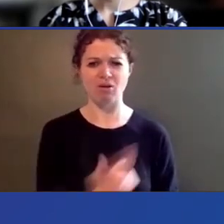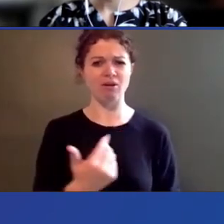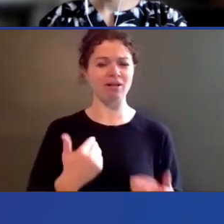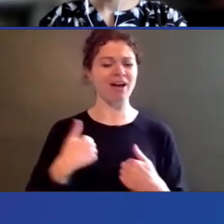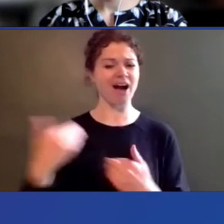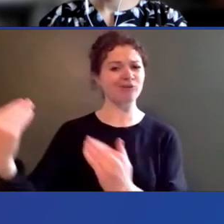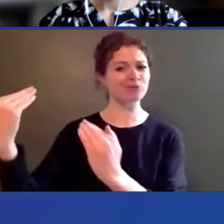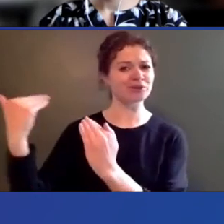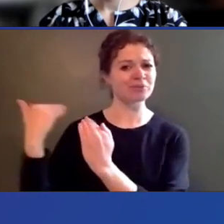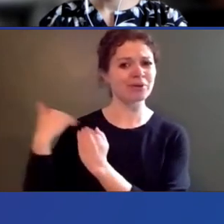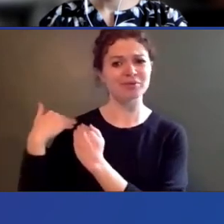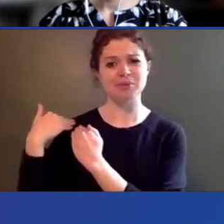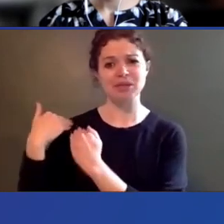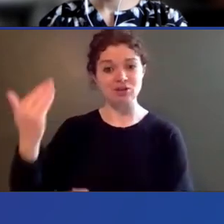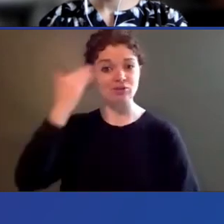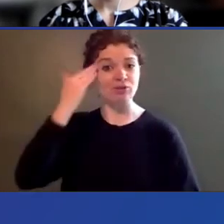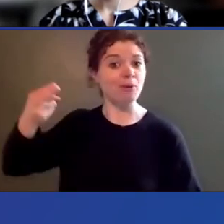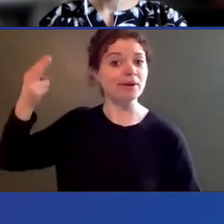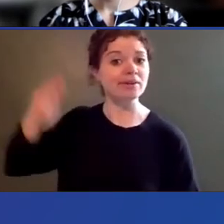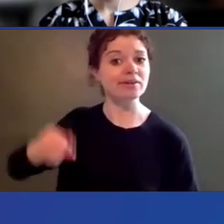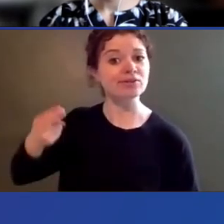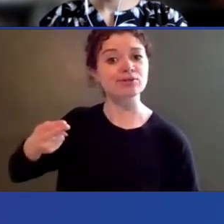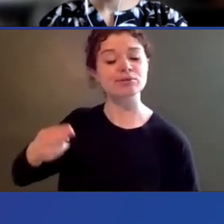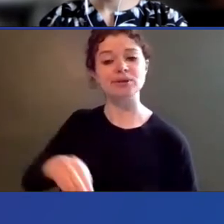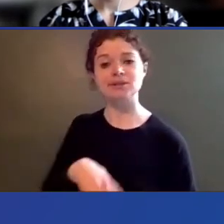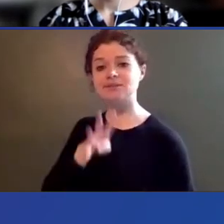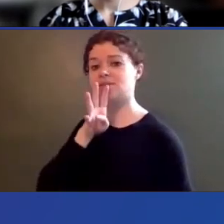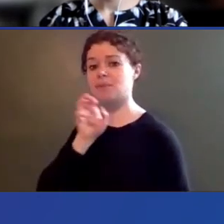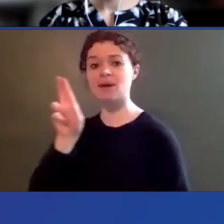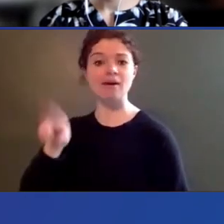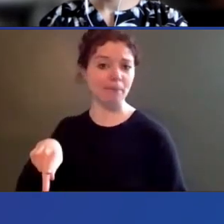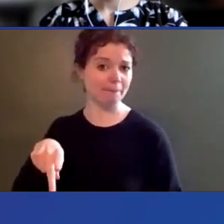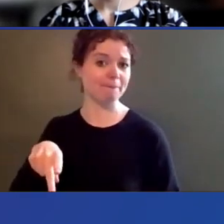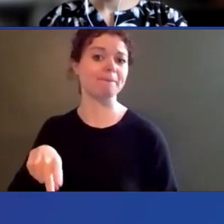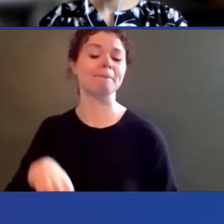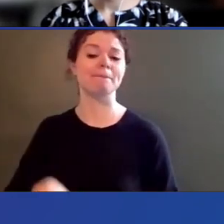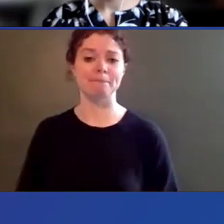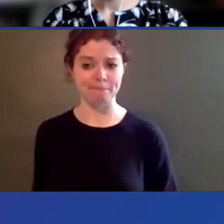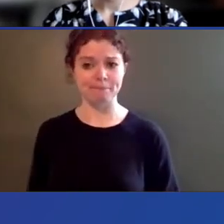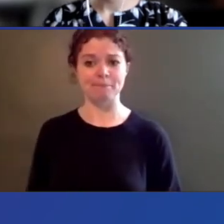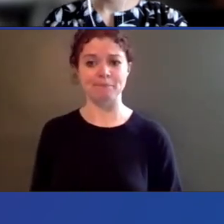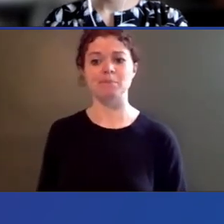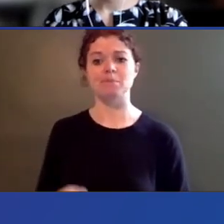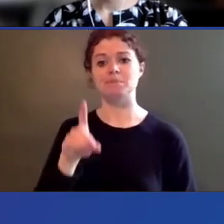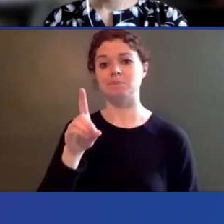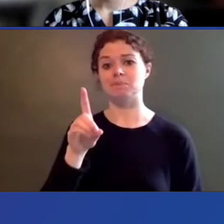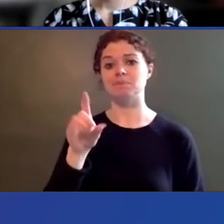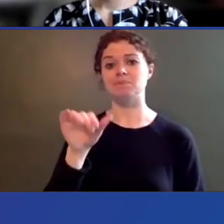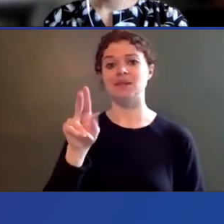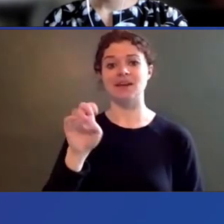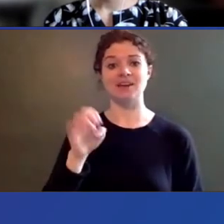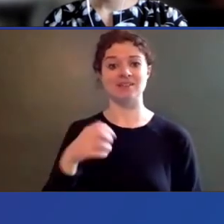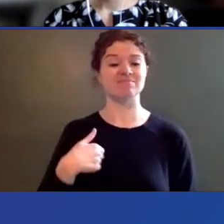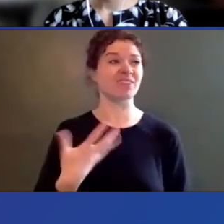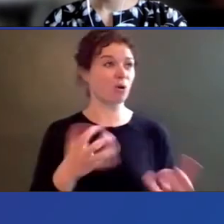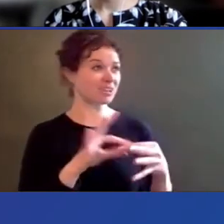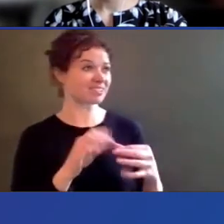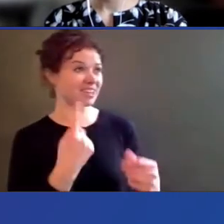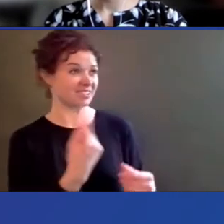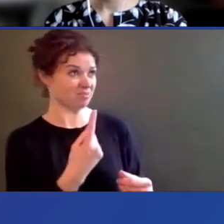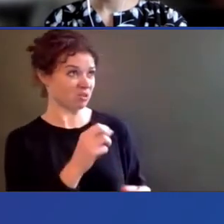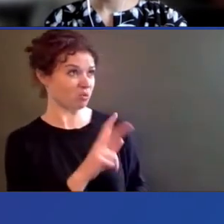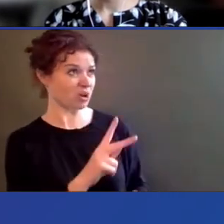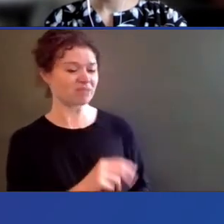even in everyday conversation. So it's an interesting. Can I say something? Go ahead. Yep. I think it's good for everyone to say,